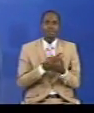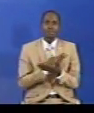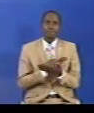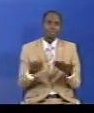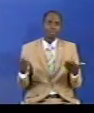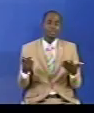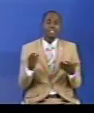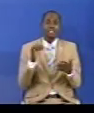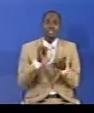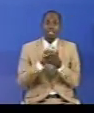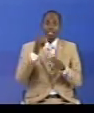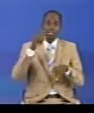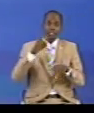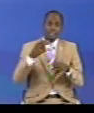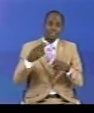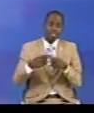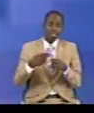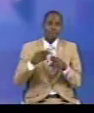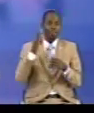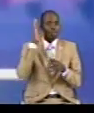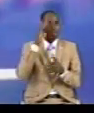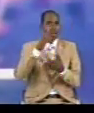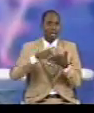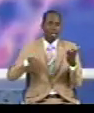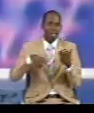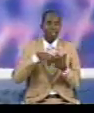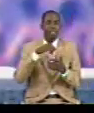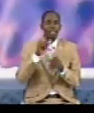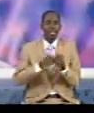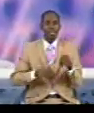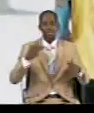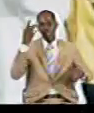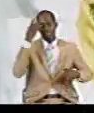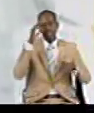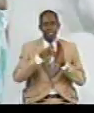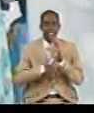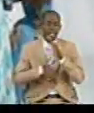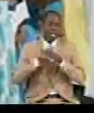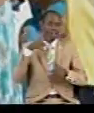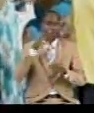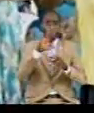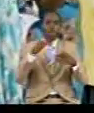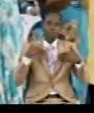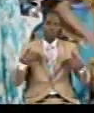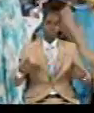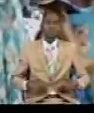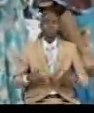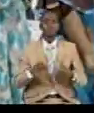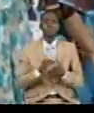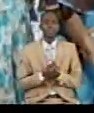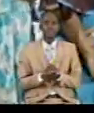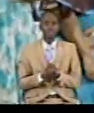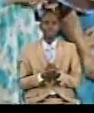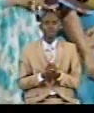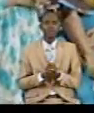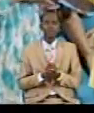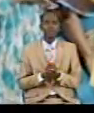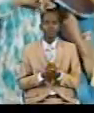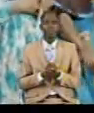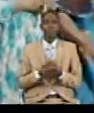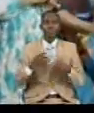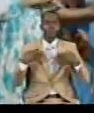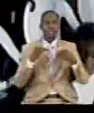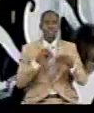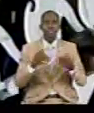name will cancel every sickness out of your body. Amen. Healing coming your